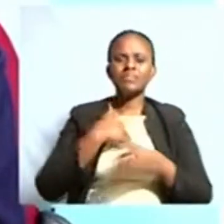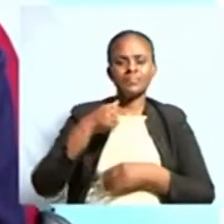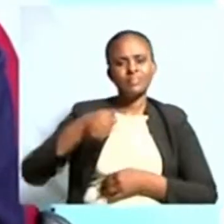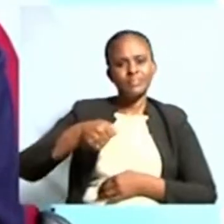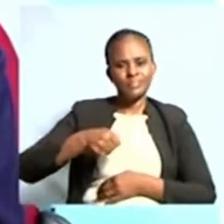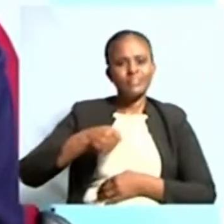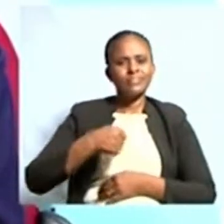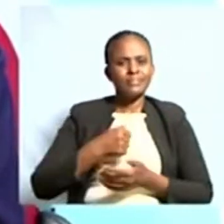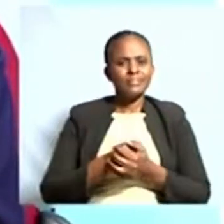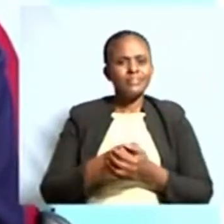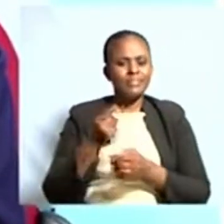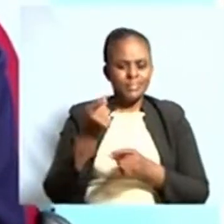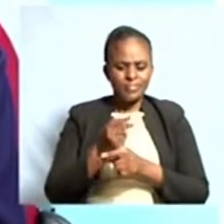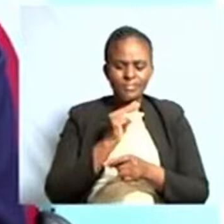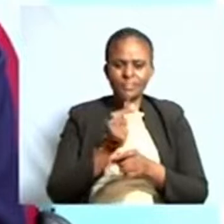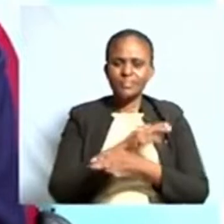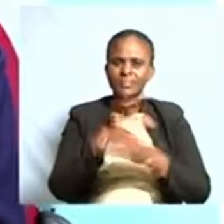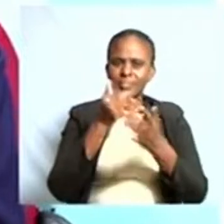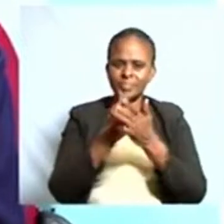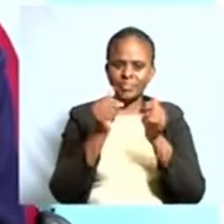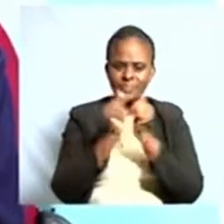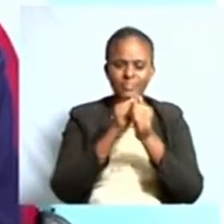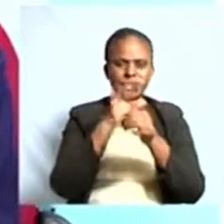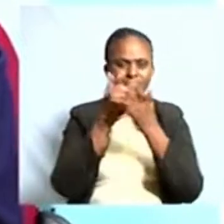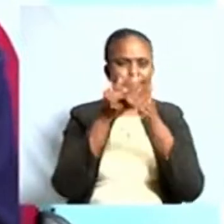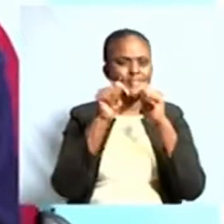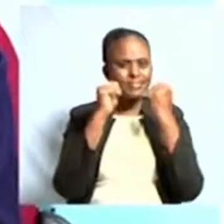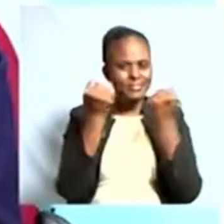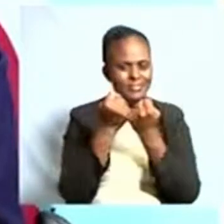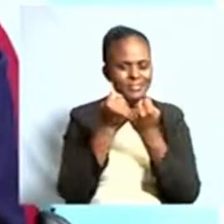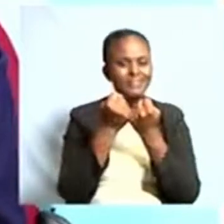Chora Kaoma. From us all and the entire production team,